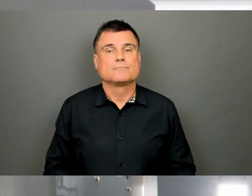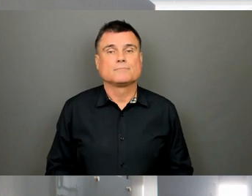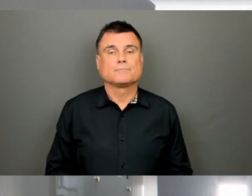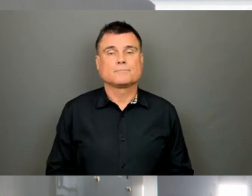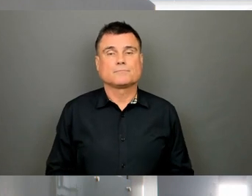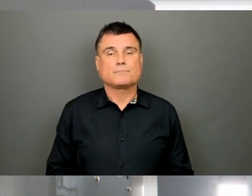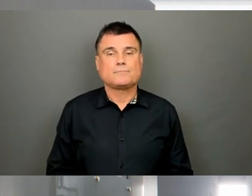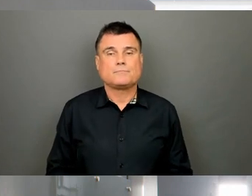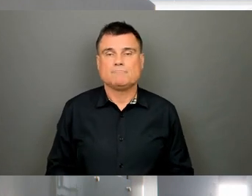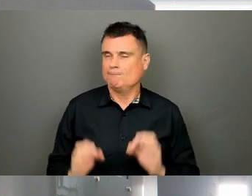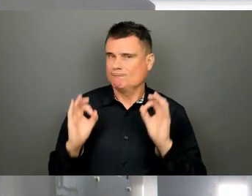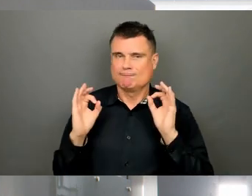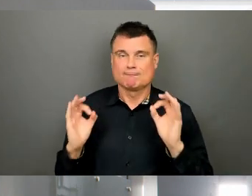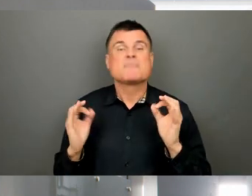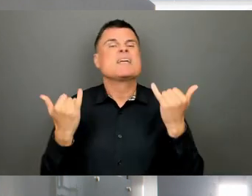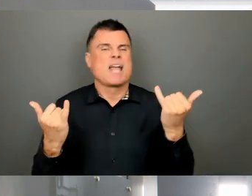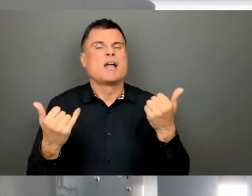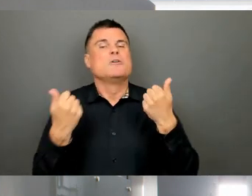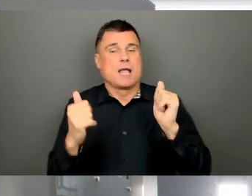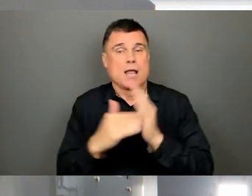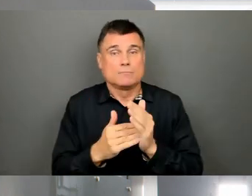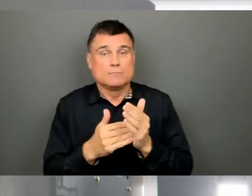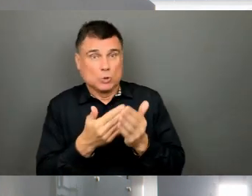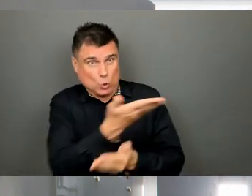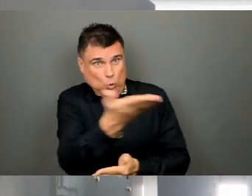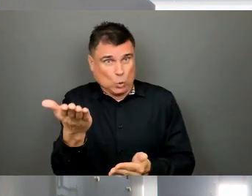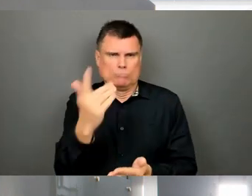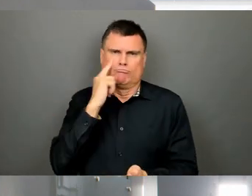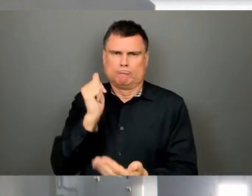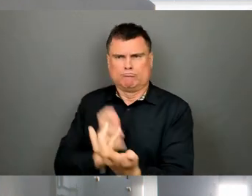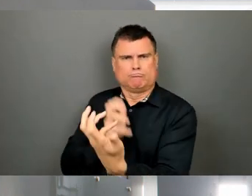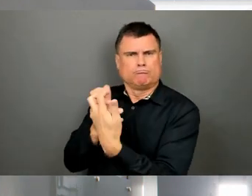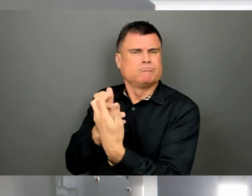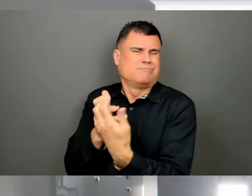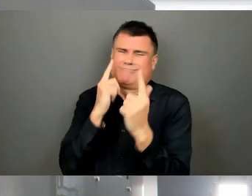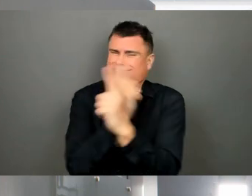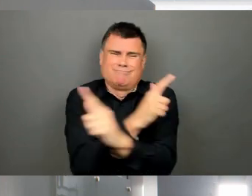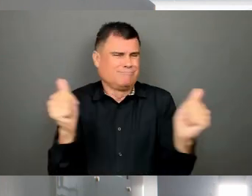to roll the music with those adaptations, or if you want to do it the original way, it's up to you. All right, so let's cue the music.